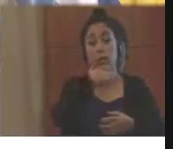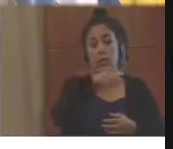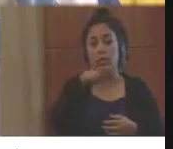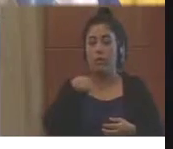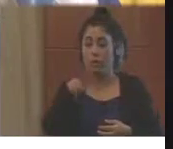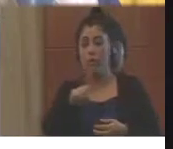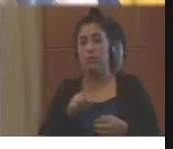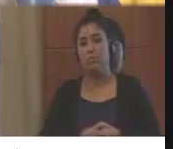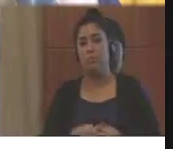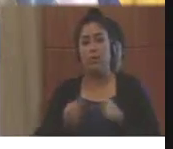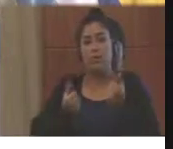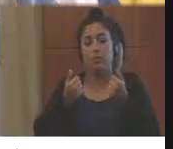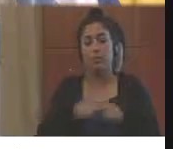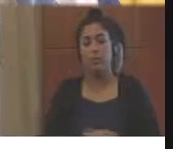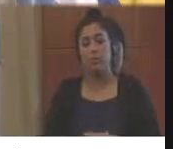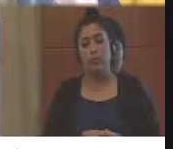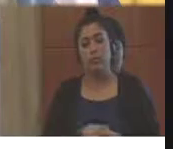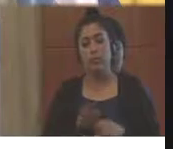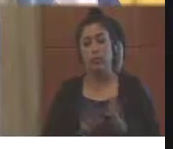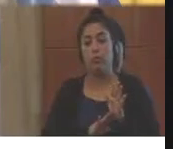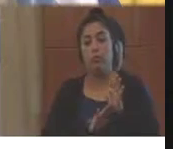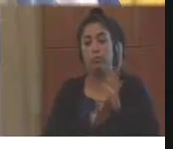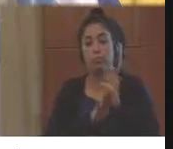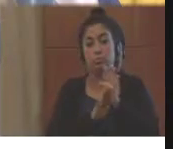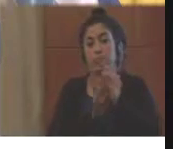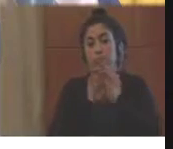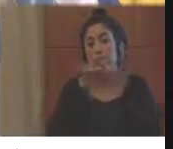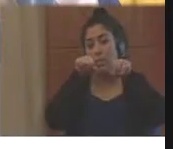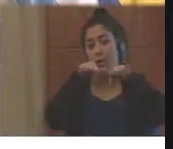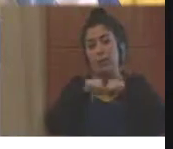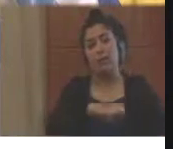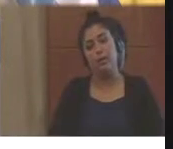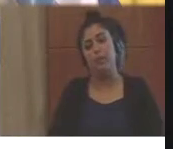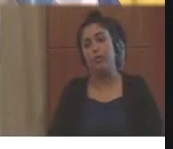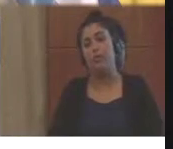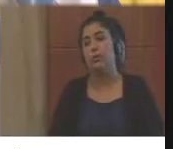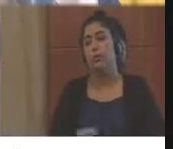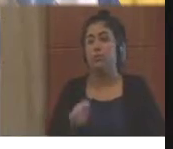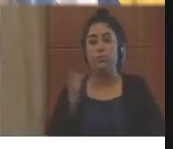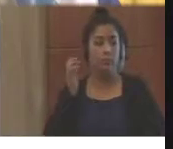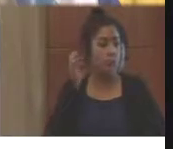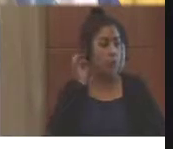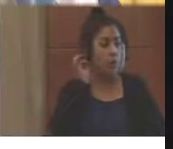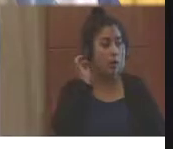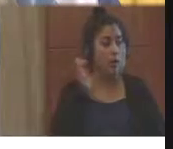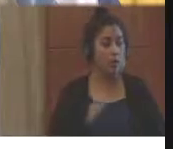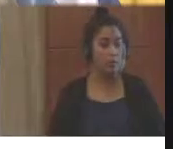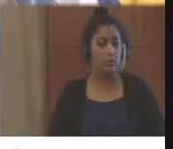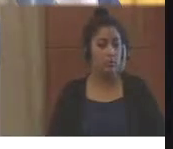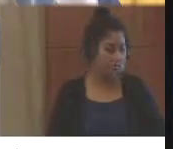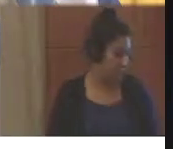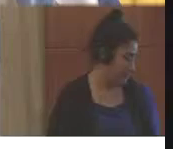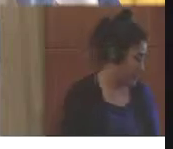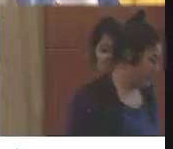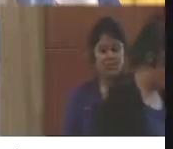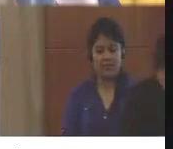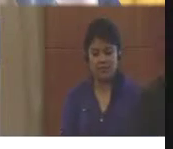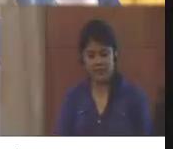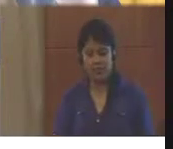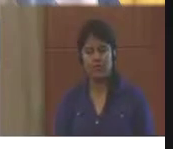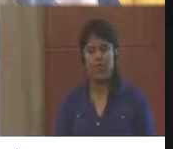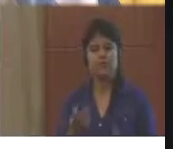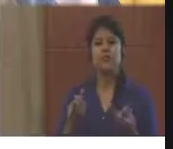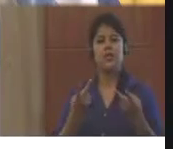and expand their public leadership role in these processes. It is also important to